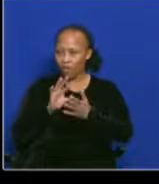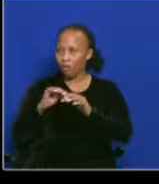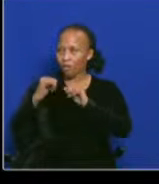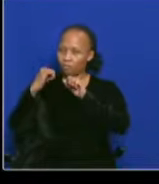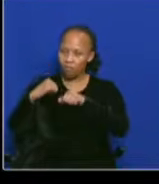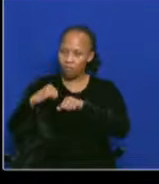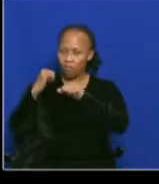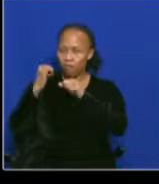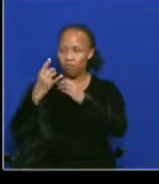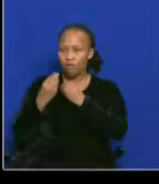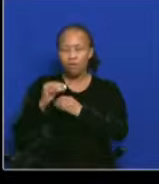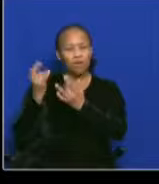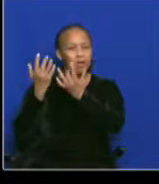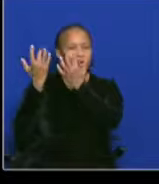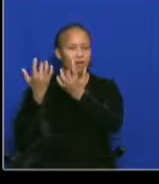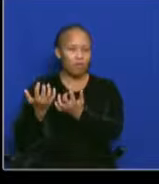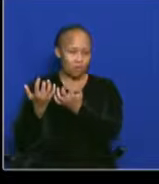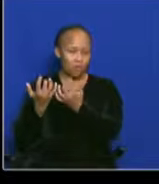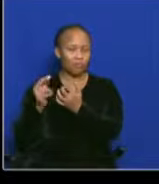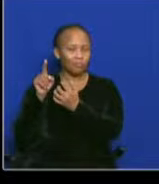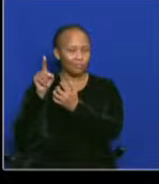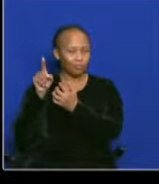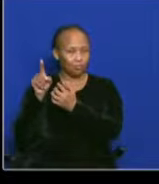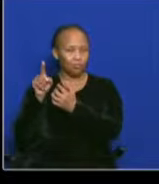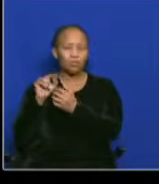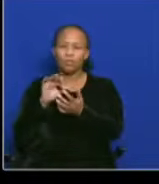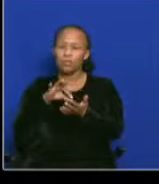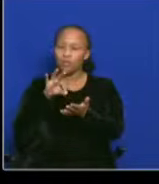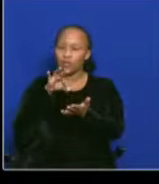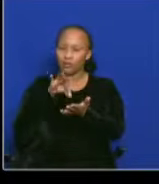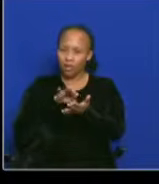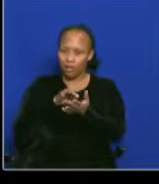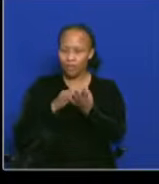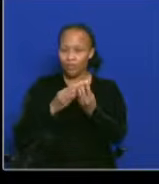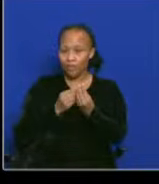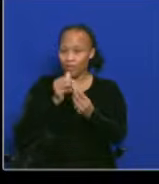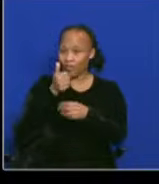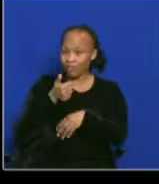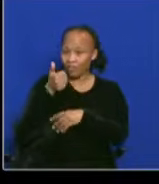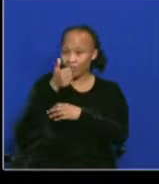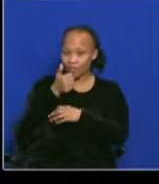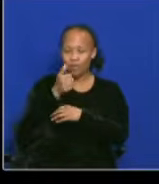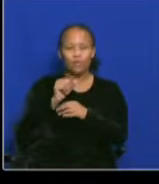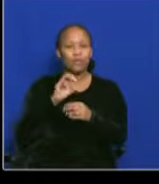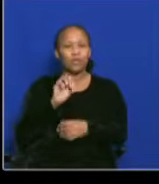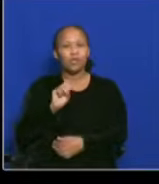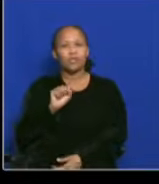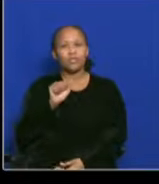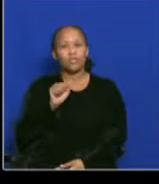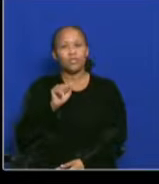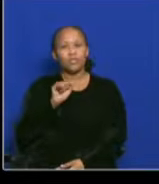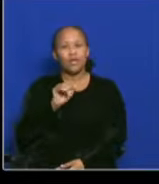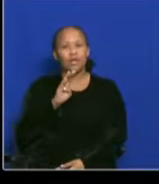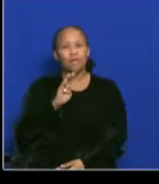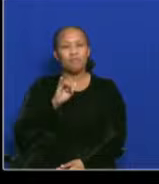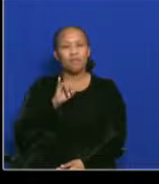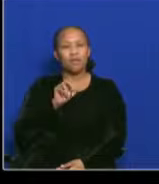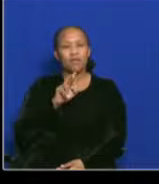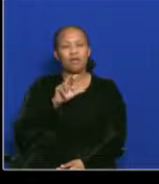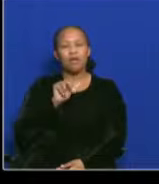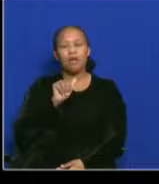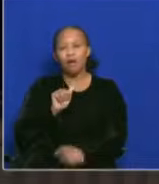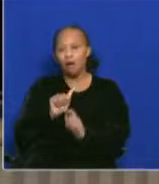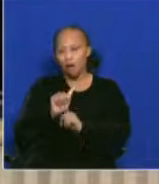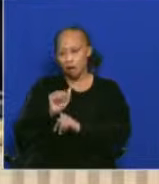Accountant General, and it's with Siberia, and Siberia is represented, you'll see on page